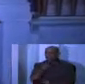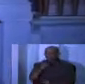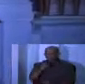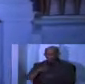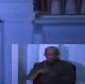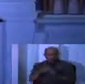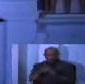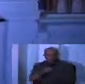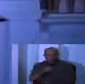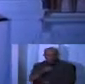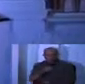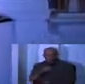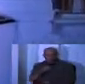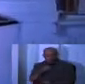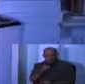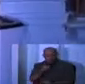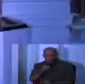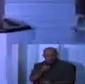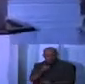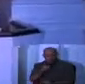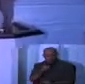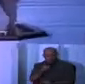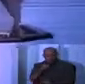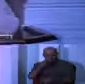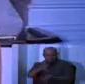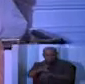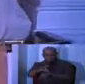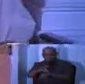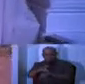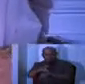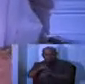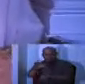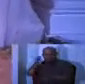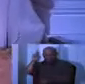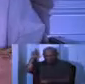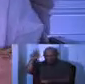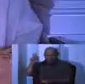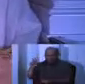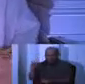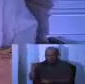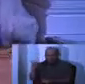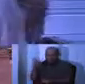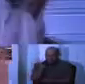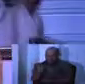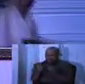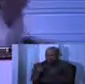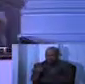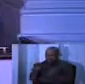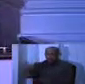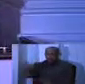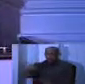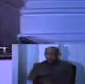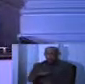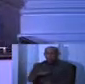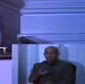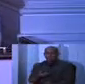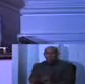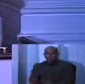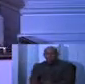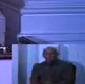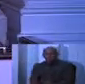friends from Congregation Kolam Mi who are here with us, and so we welcome our Jewish friends amongst